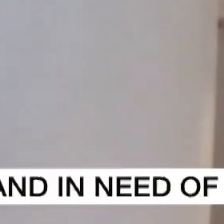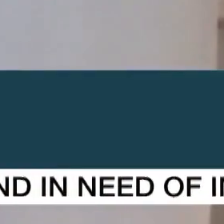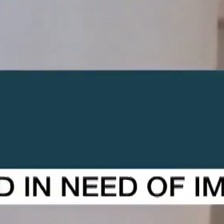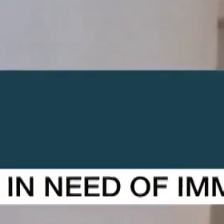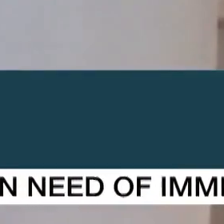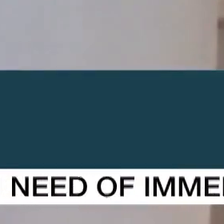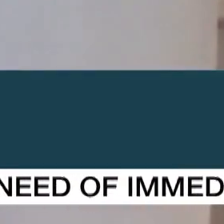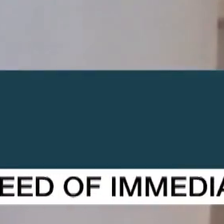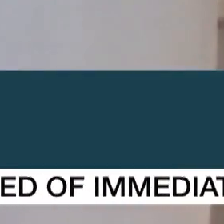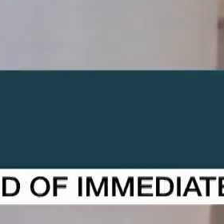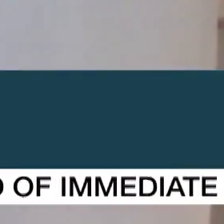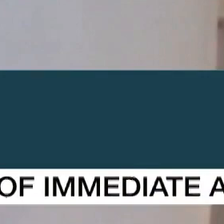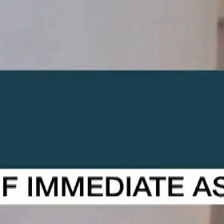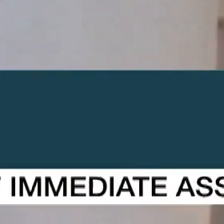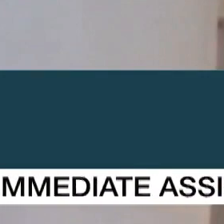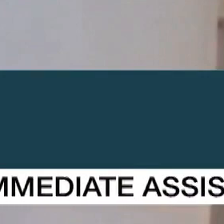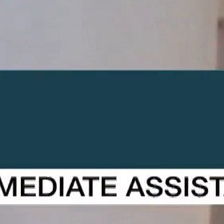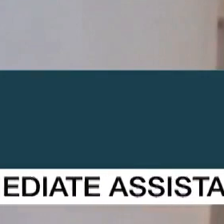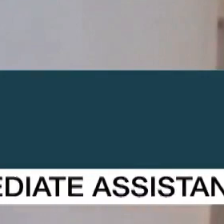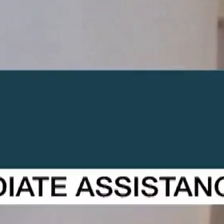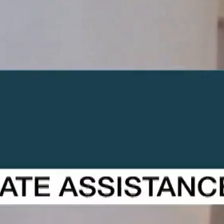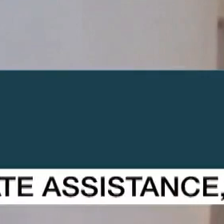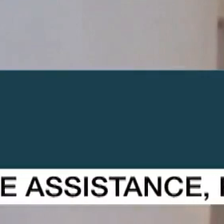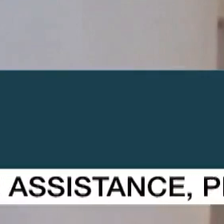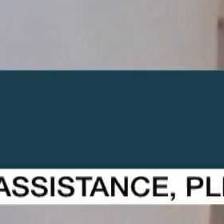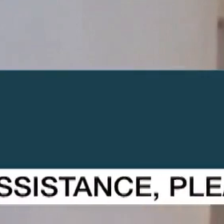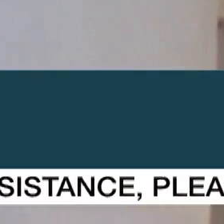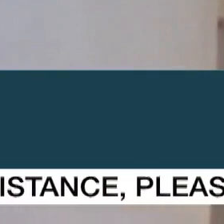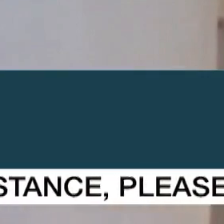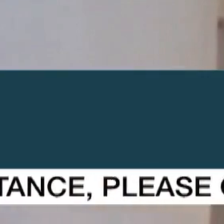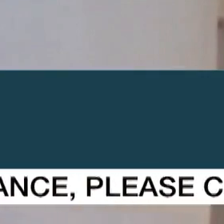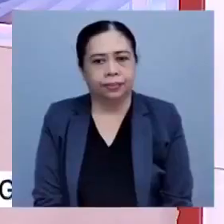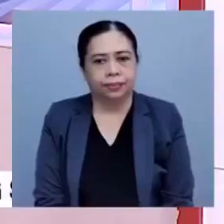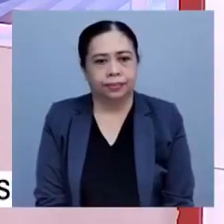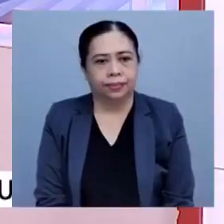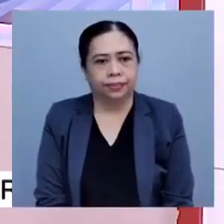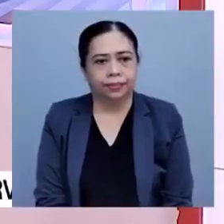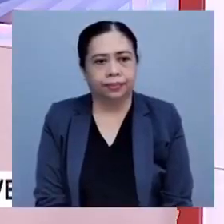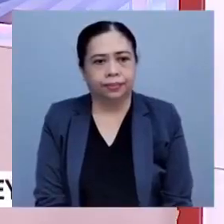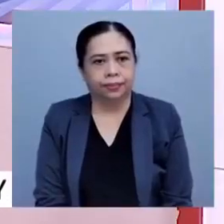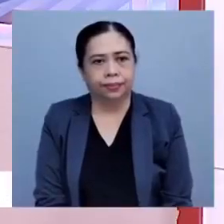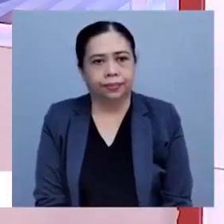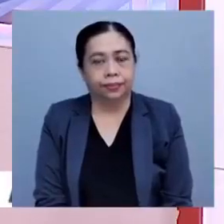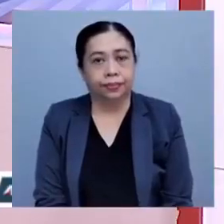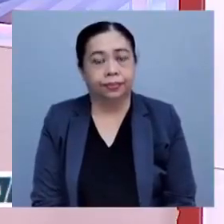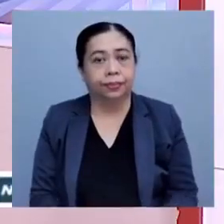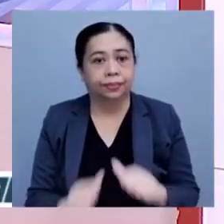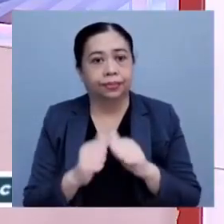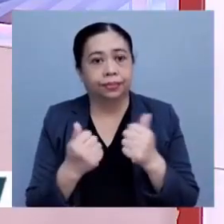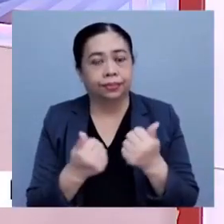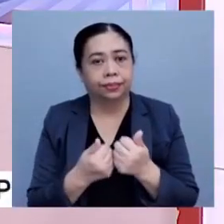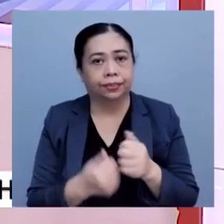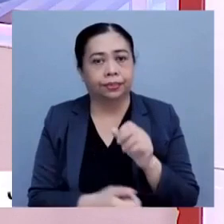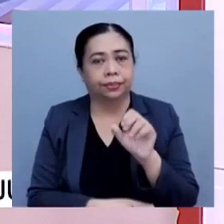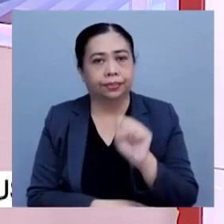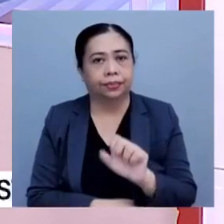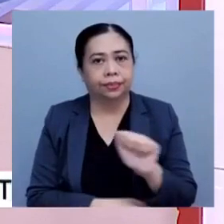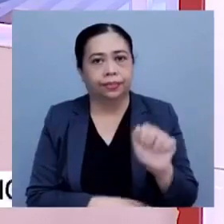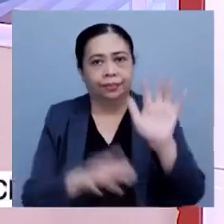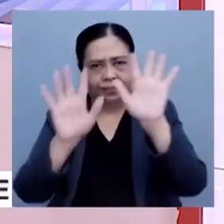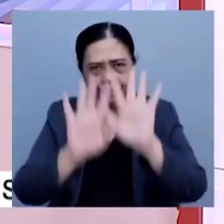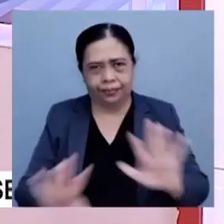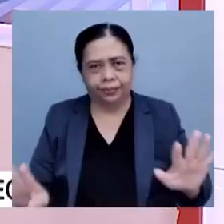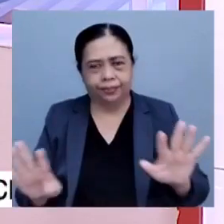are expected throughout the day. The same weather condition is expected until Friday. The Association of Southeast Asian Nations